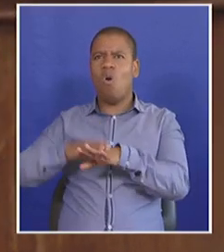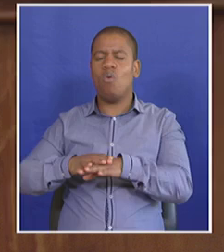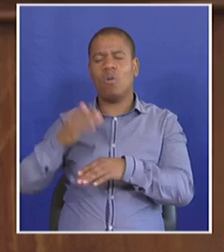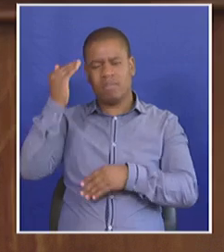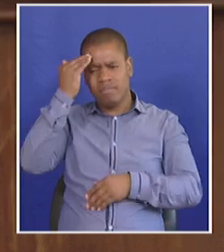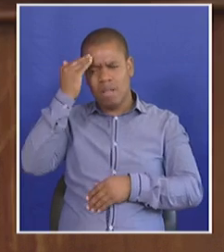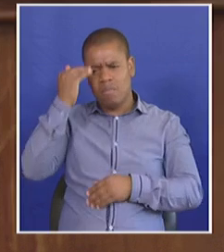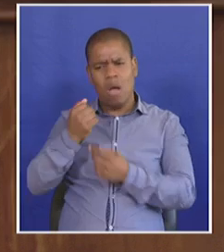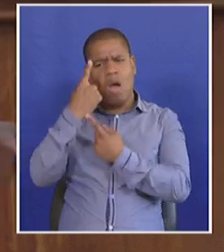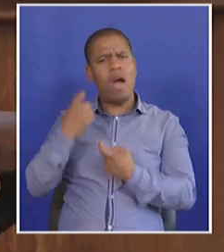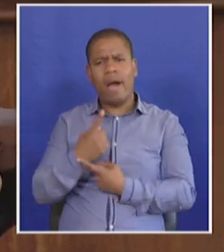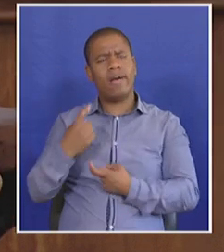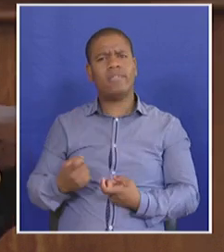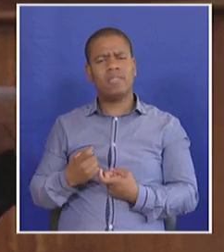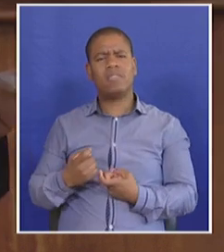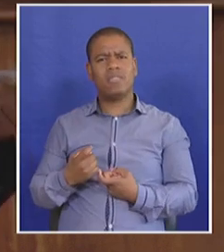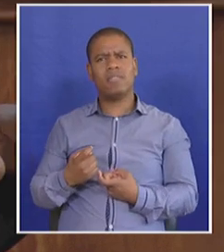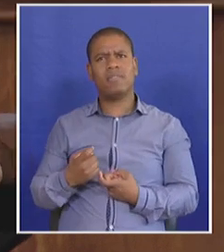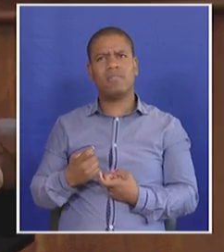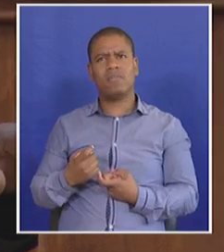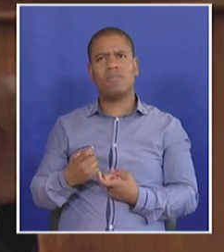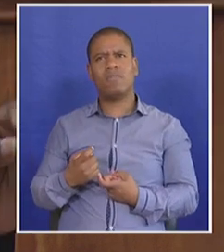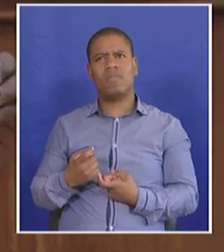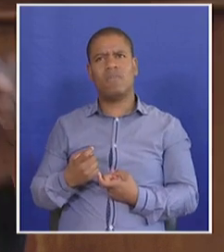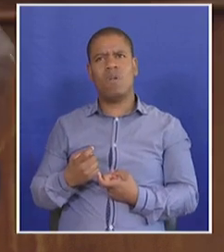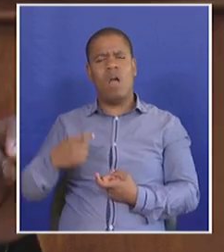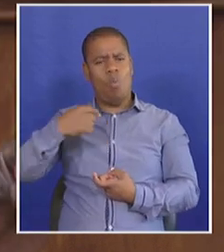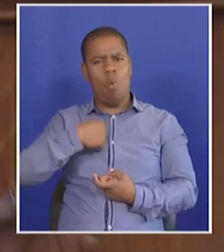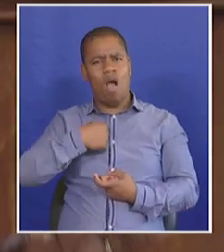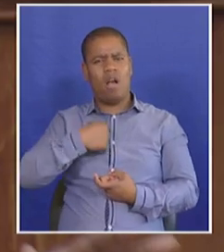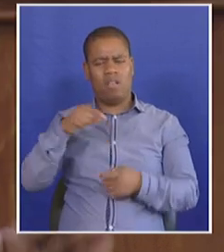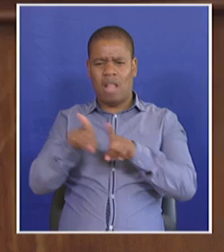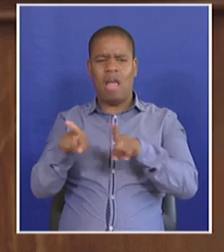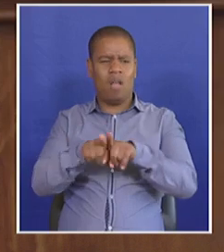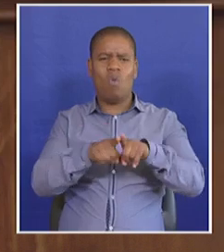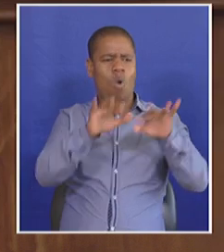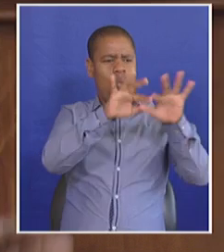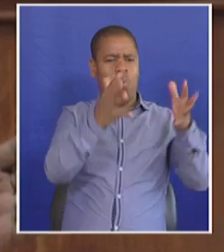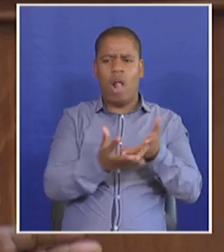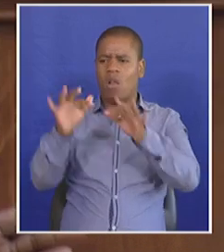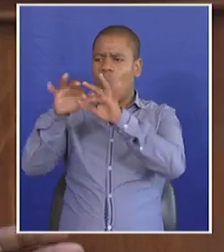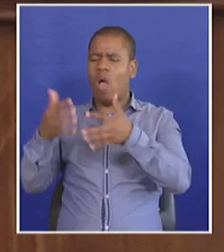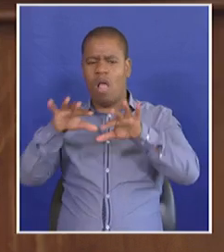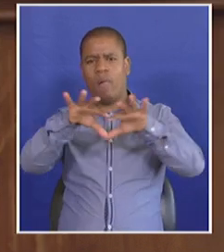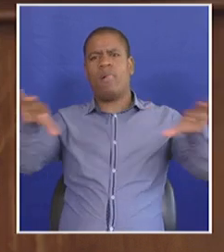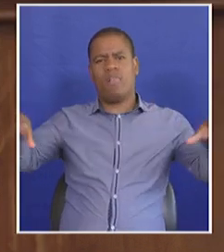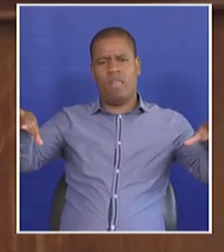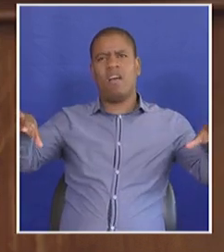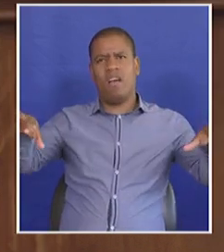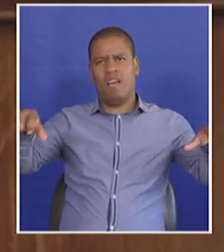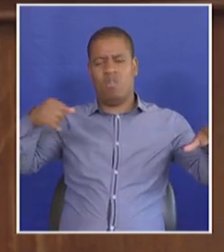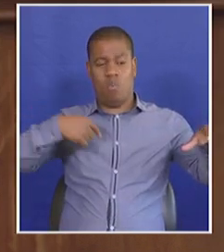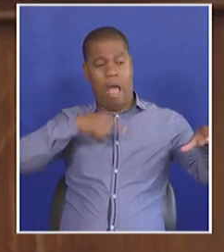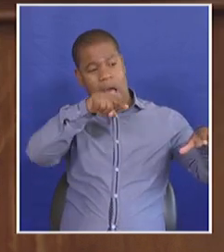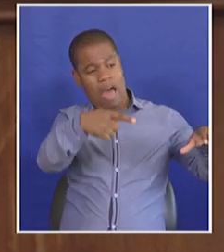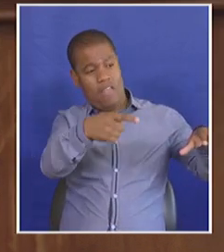ask a question. Are we living in two worlds? Why would these items be considered as